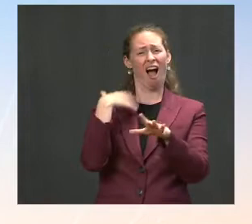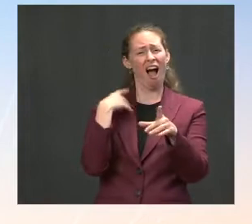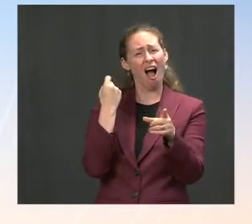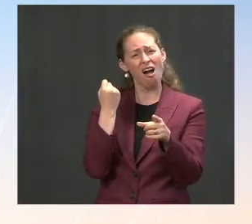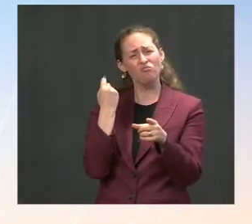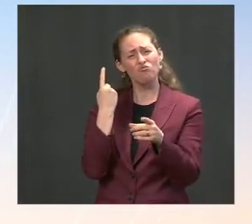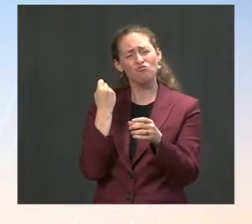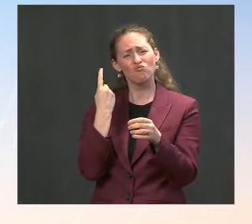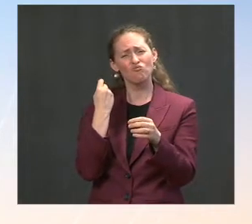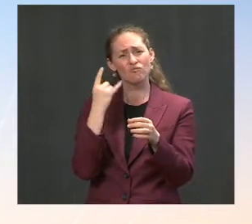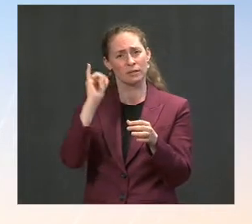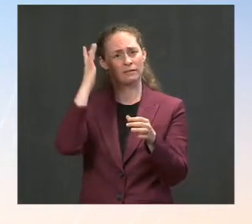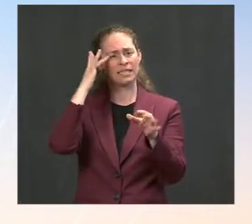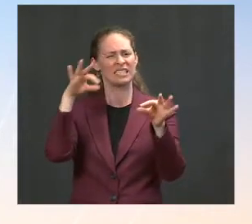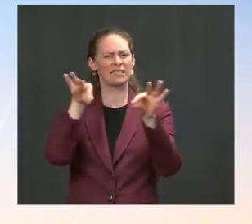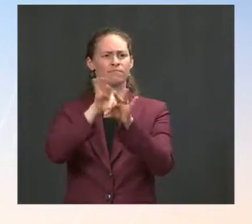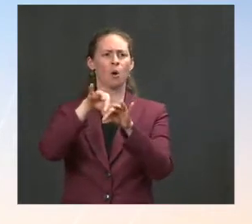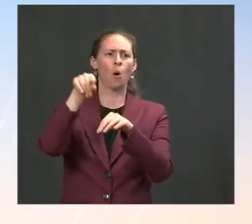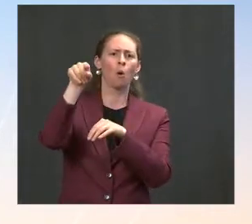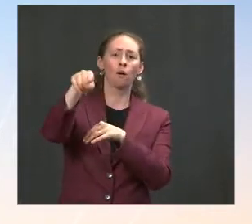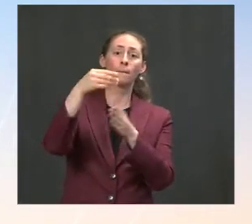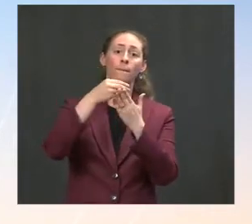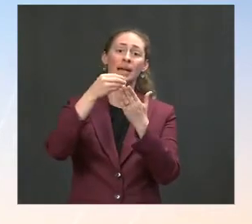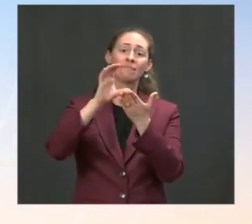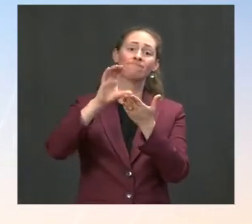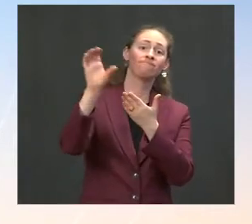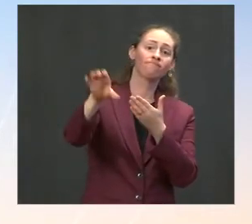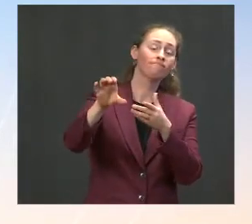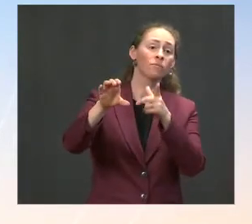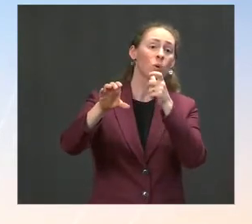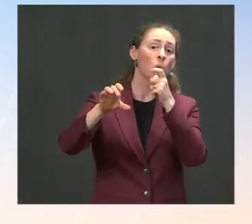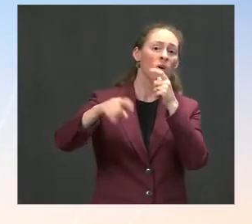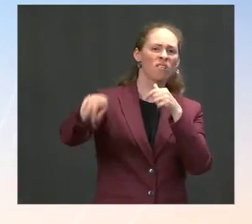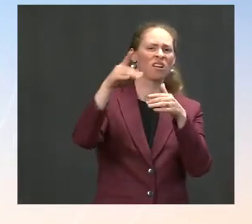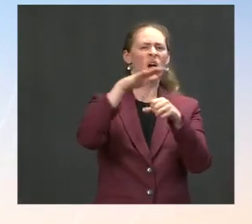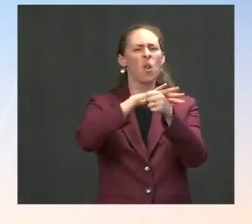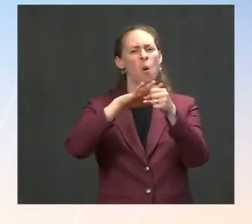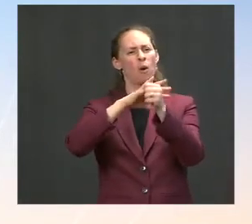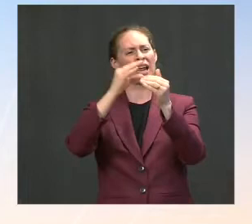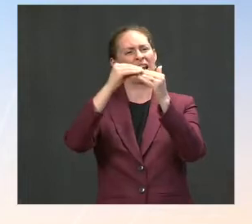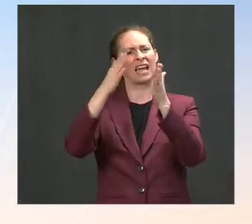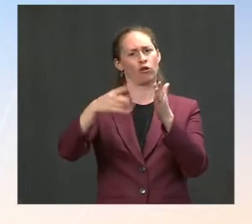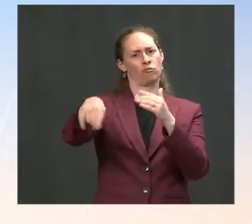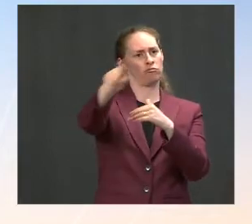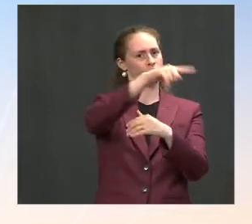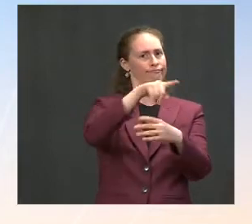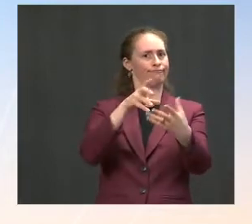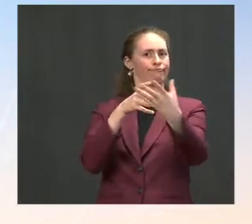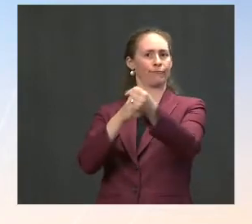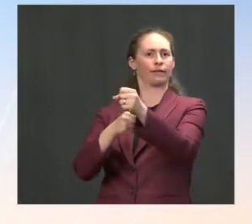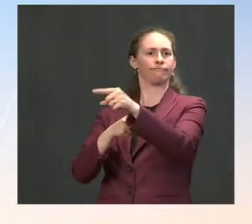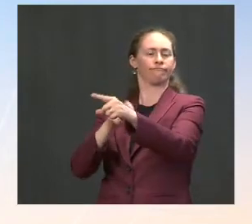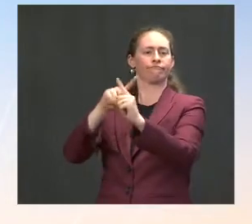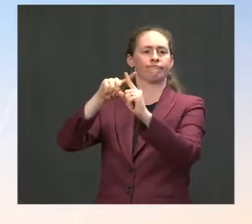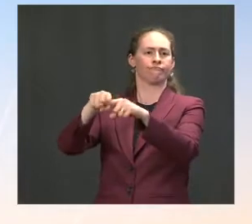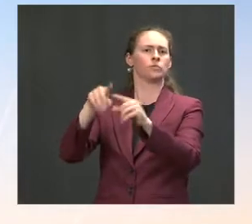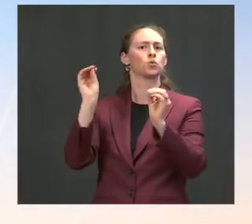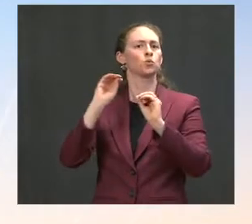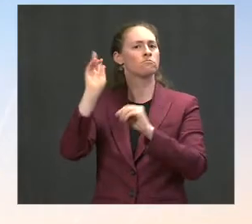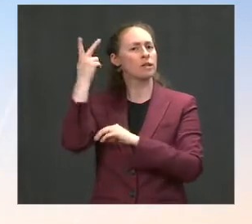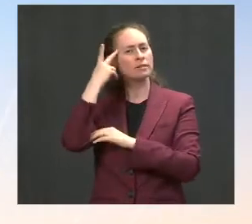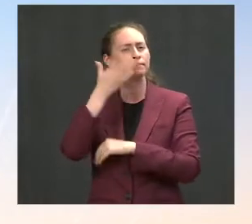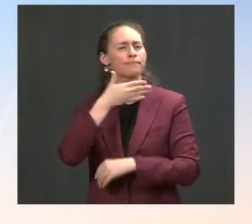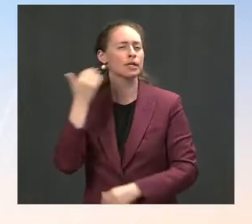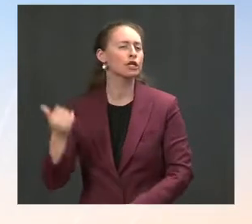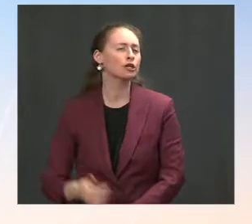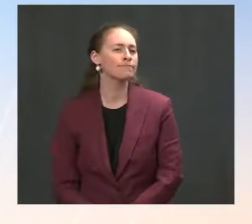we rely on and we're funding and empowering local trusted voices who aren't seen through a political prism. And then on the West Coast right now, we're